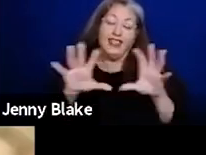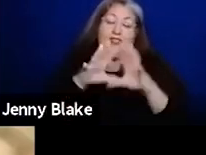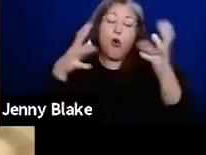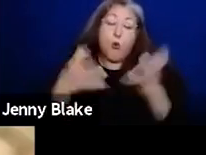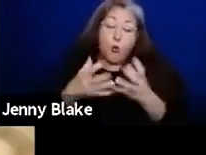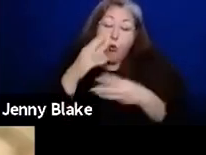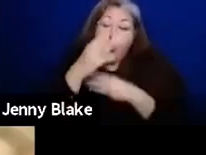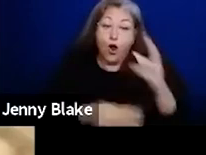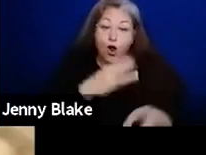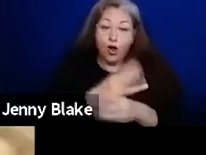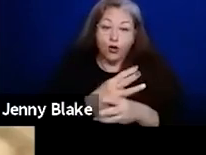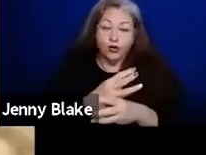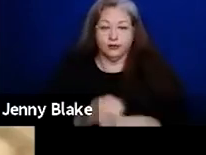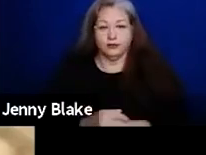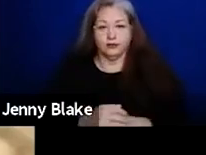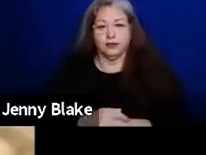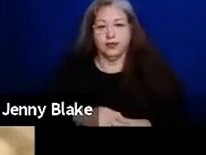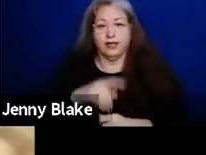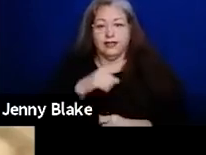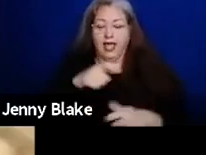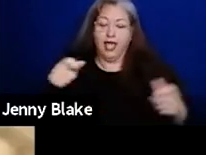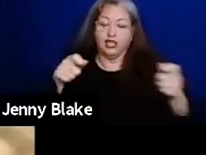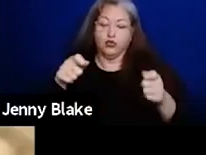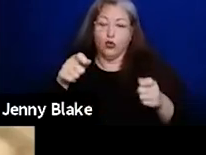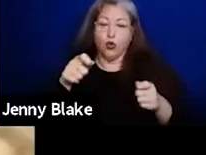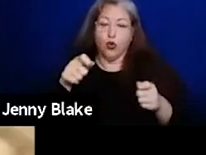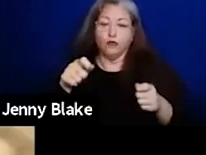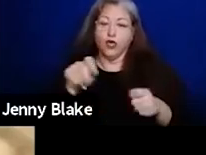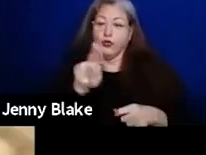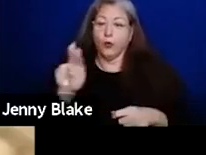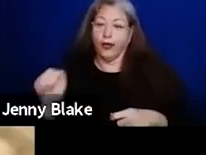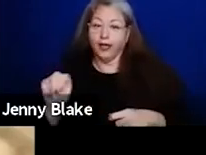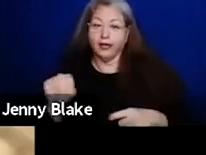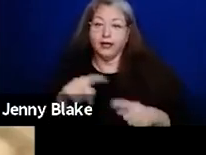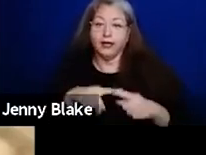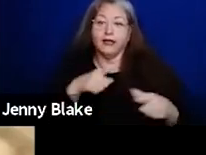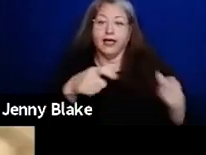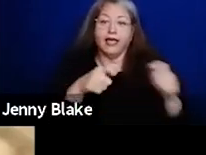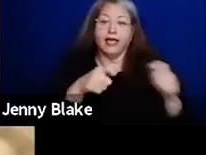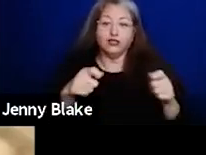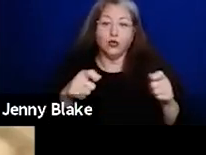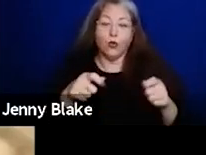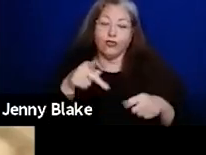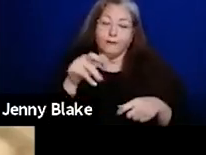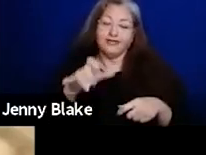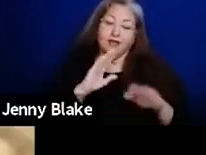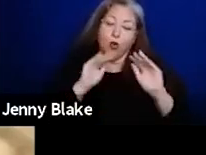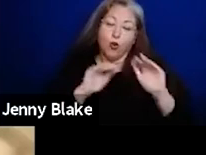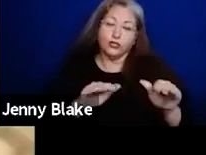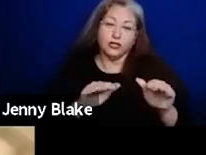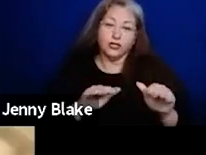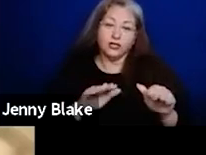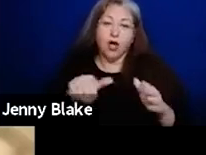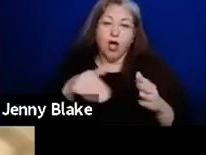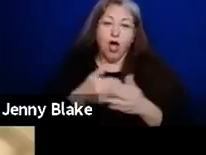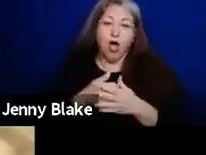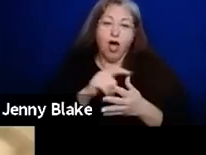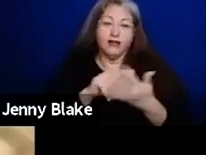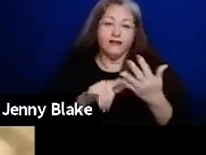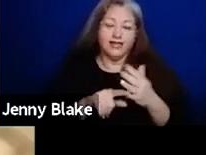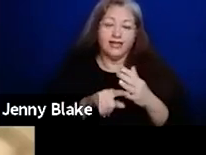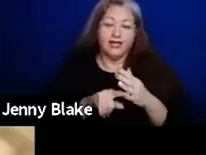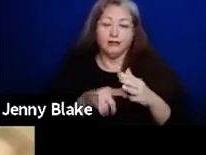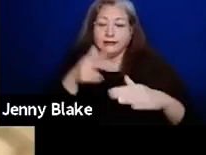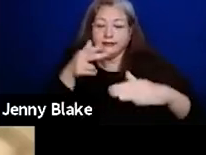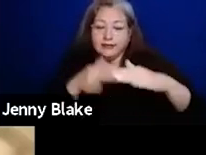world. They control the United Nations. They control the Pacific Ocean. All these nuclear